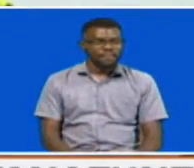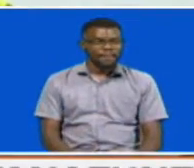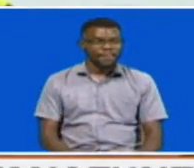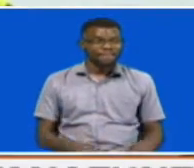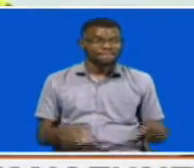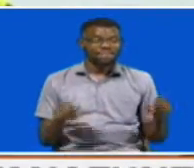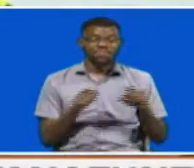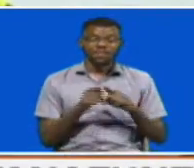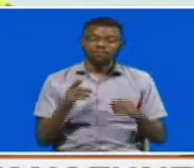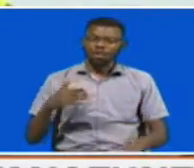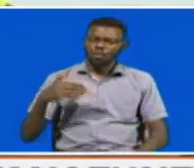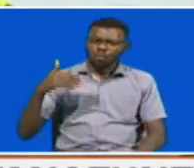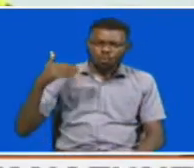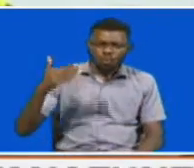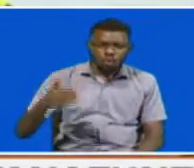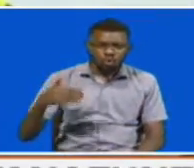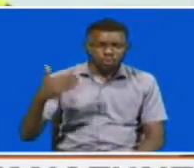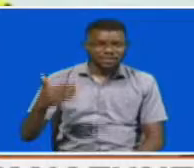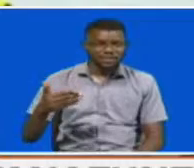it is always